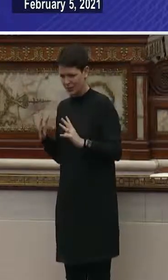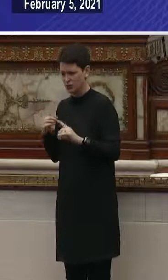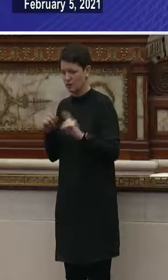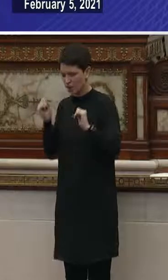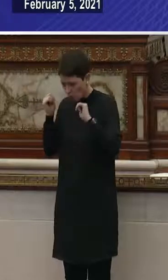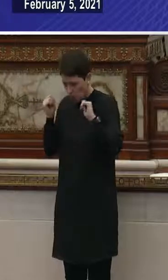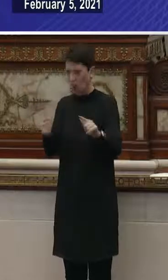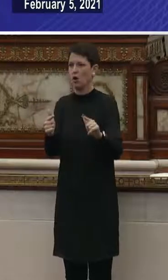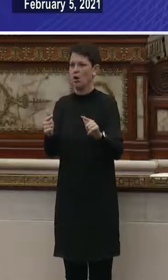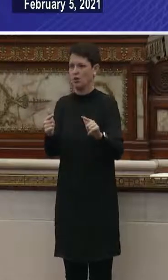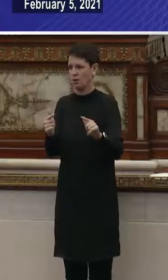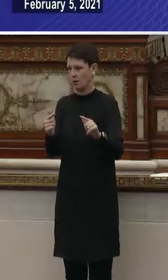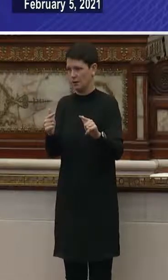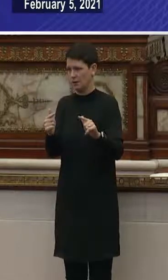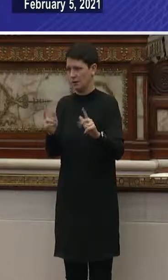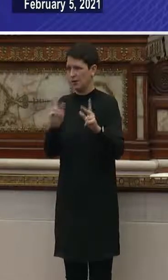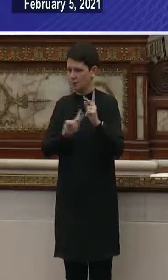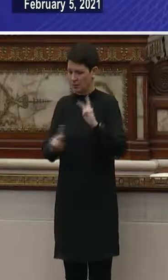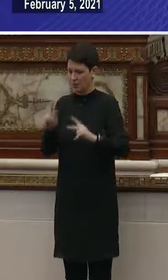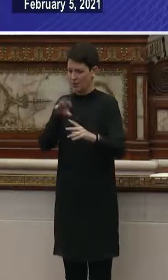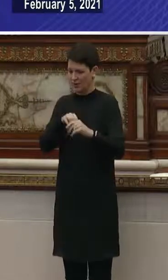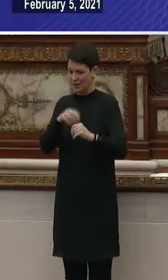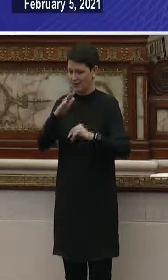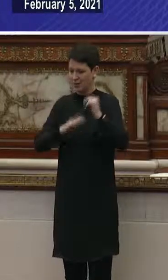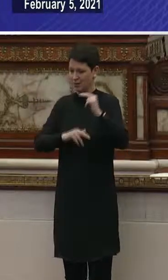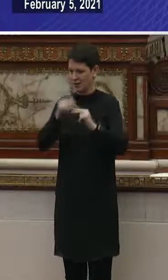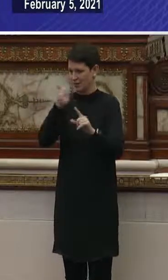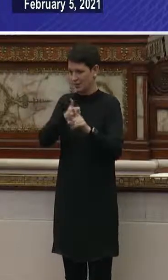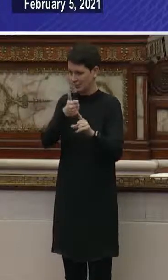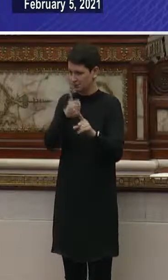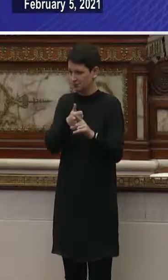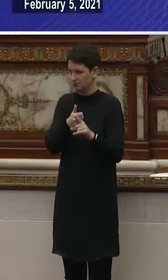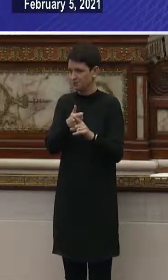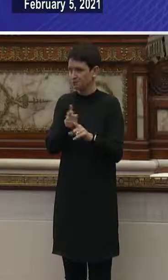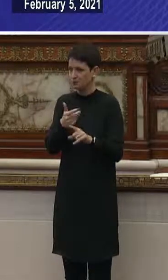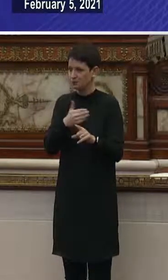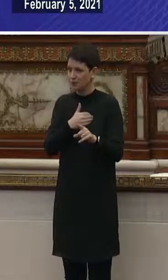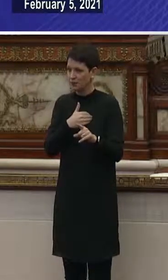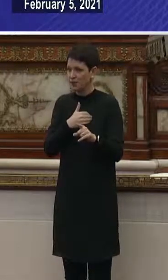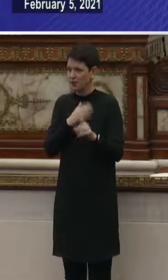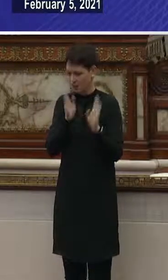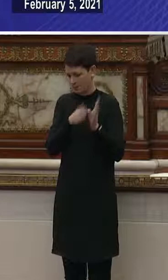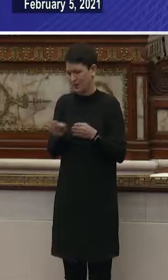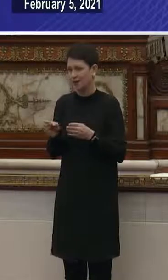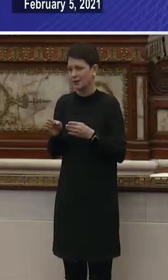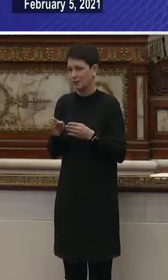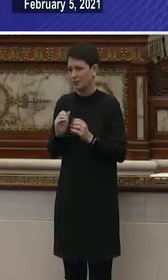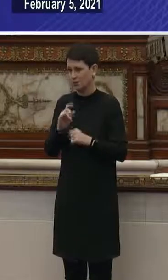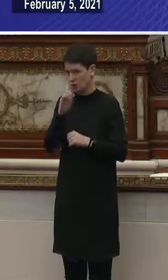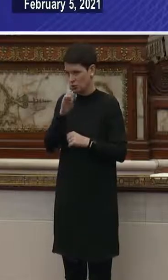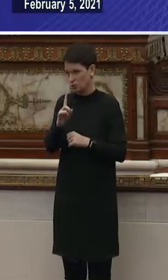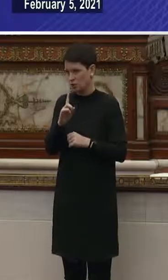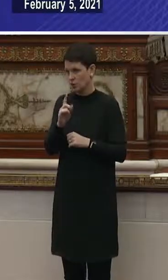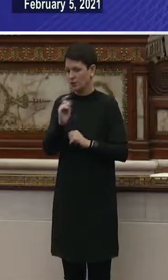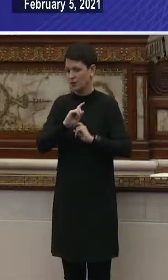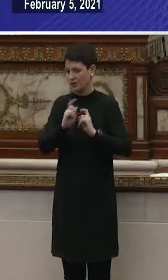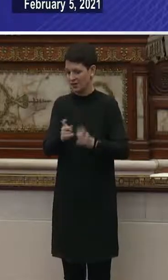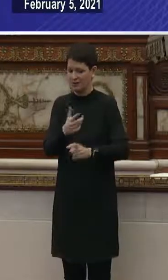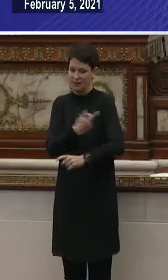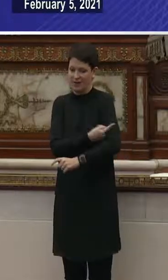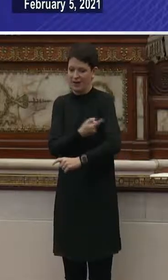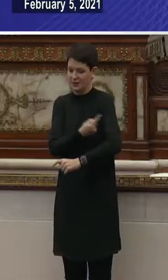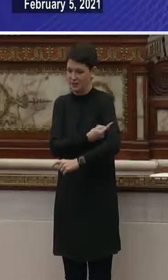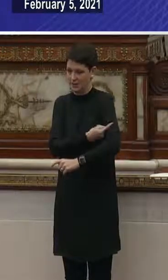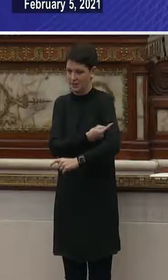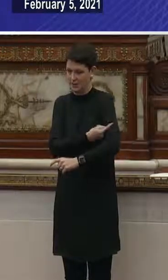All of those who are, in, that school, they have some sort of a plan to ensure that they are going to be